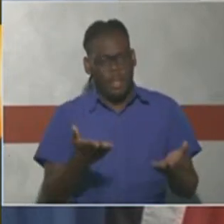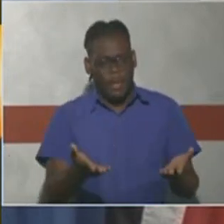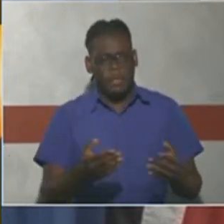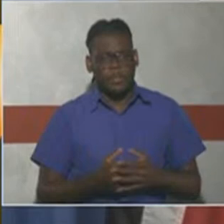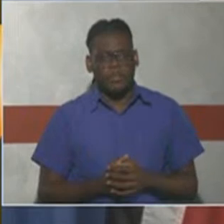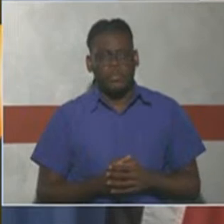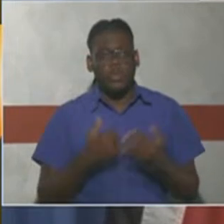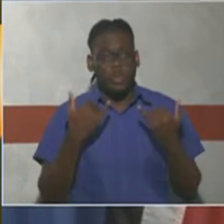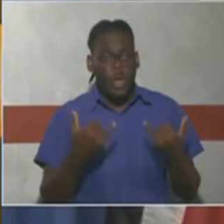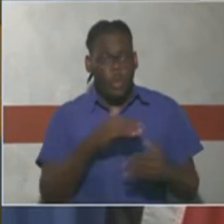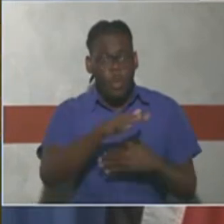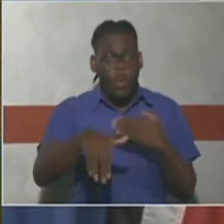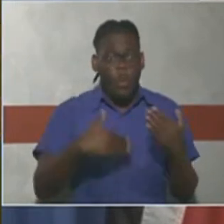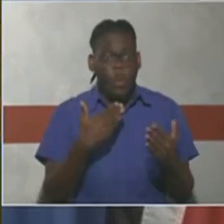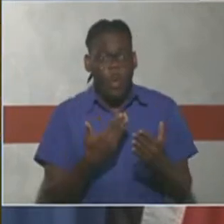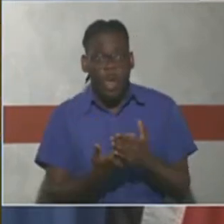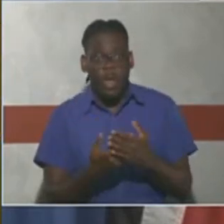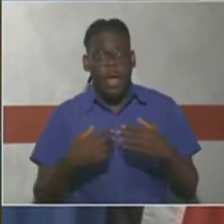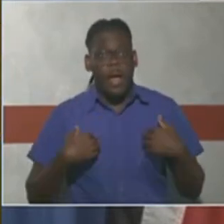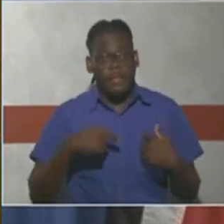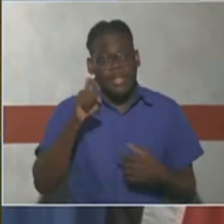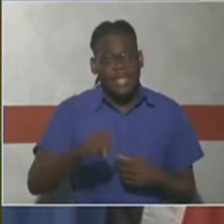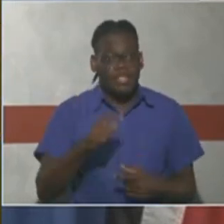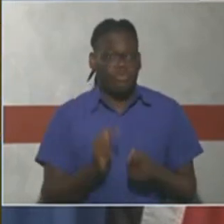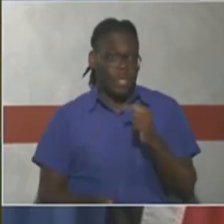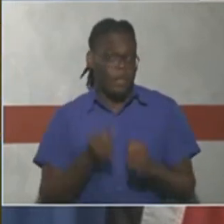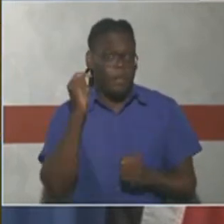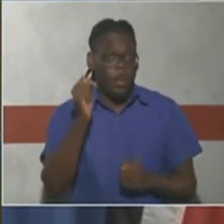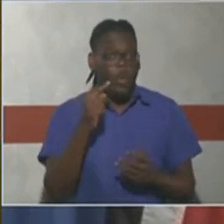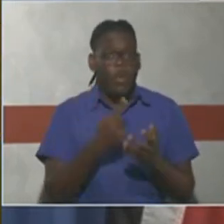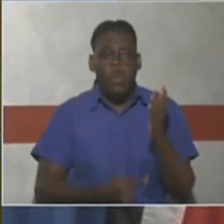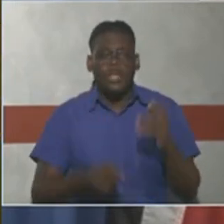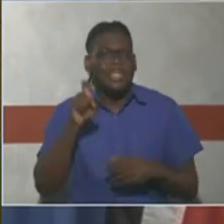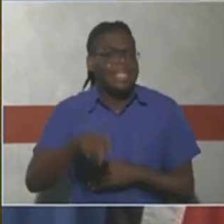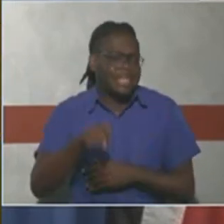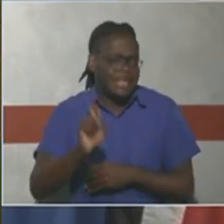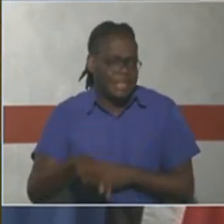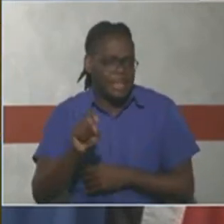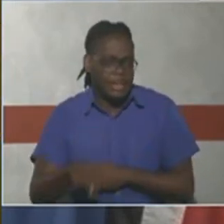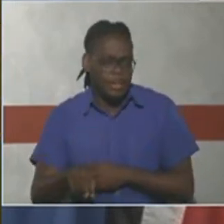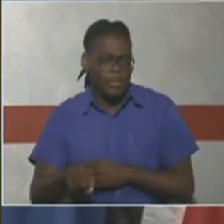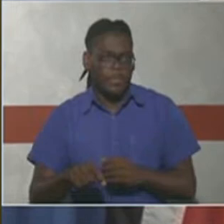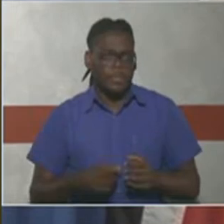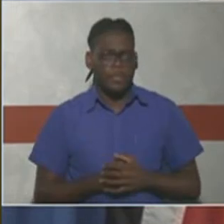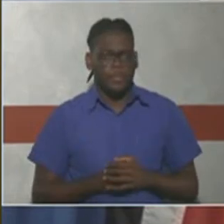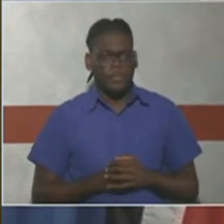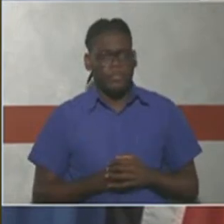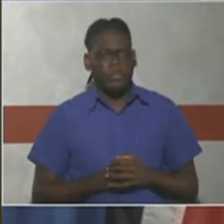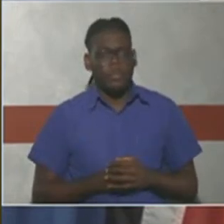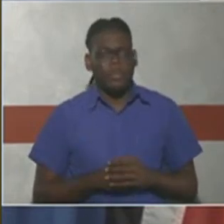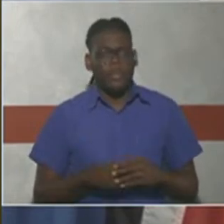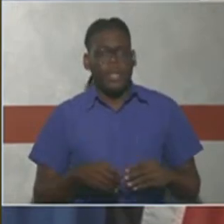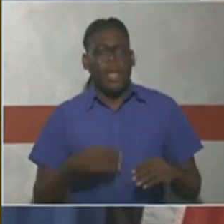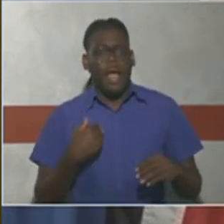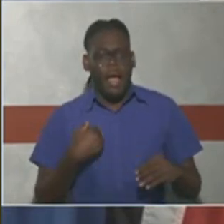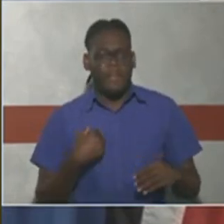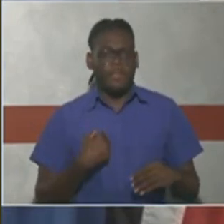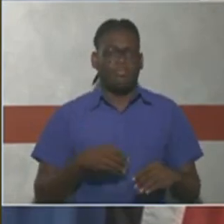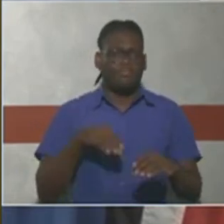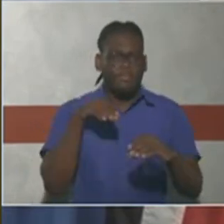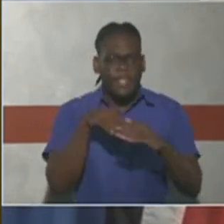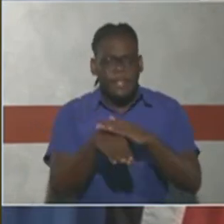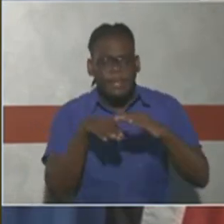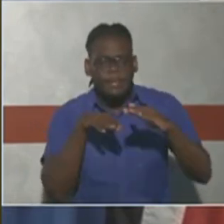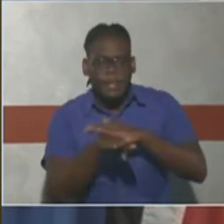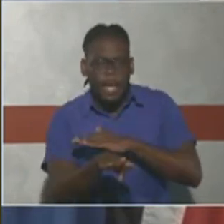those reserves on the other side, across the border with Venezuela. This message and conversation was